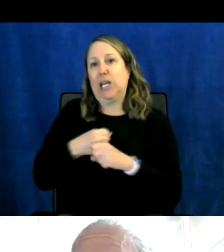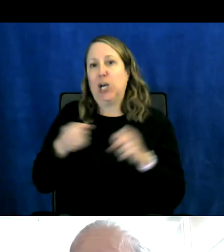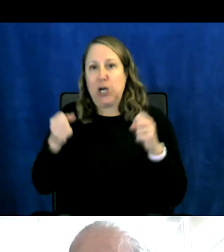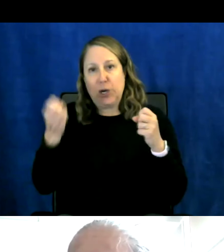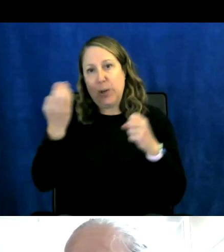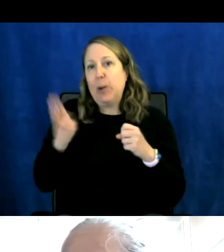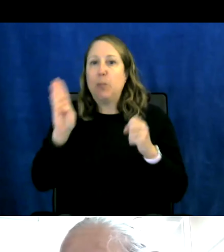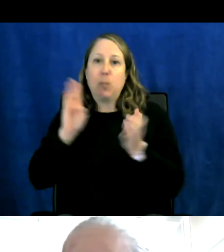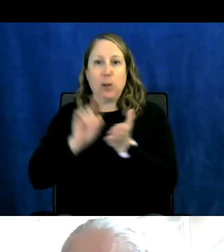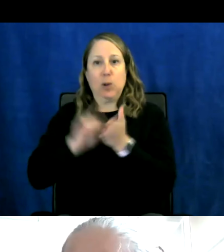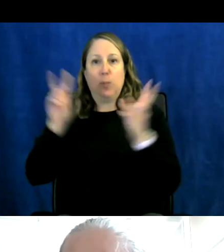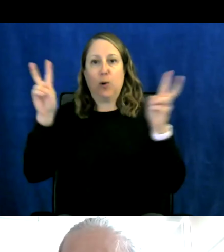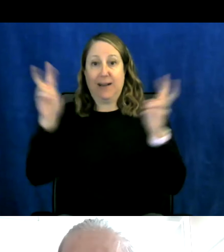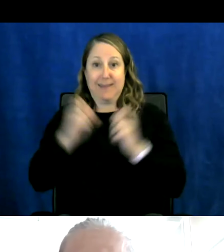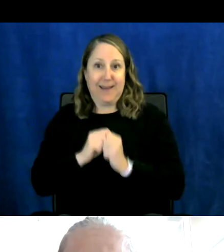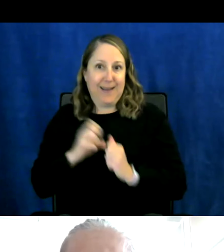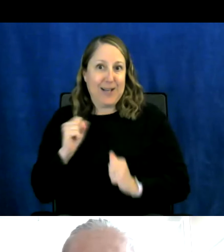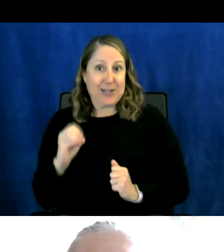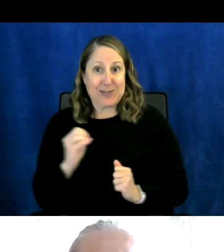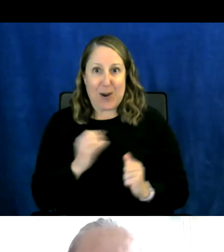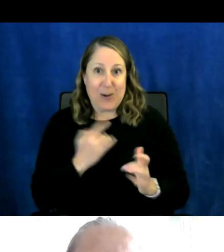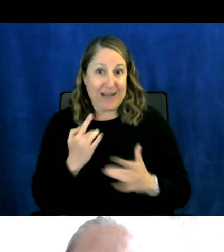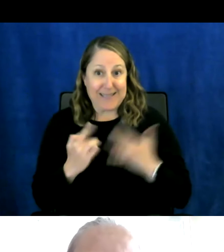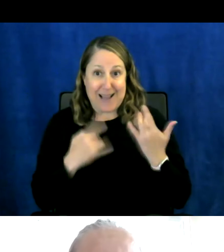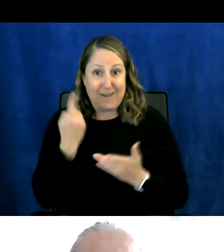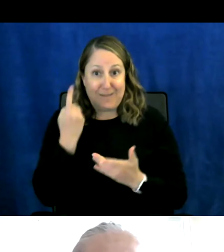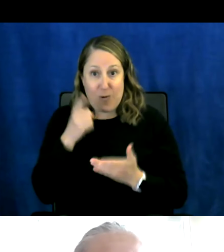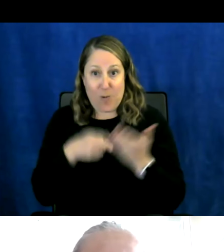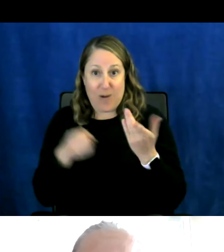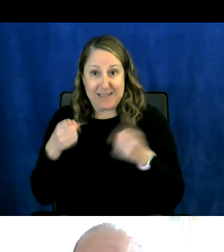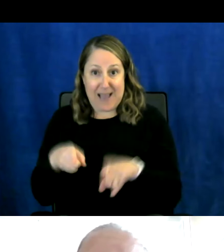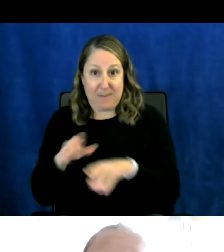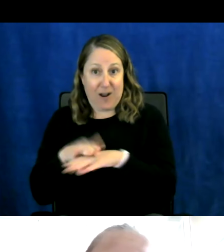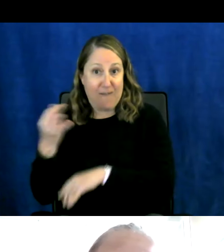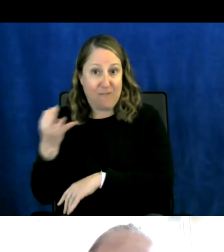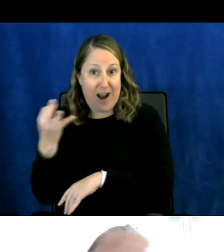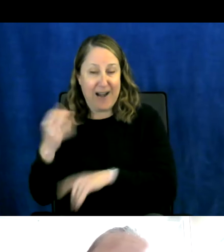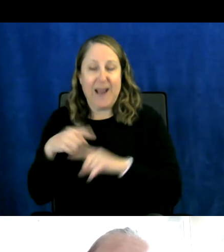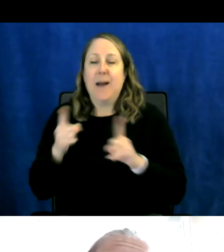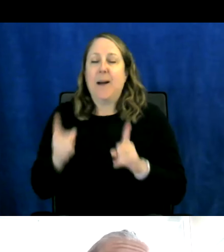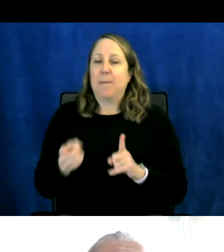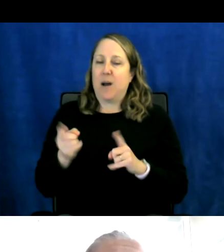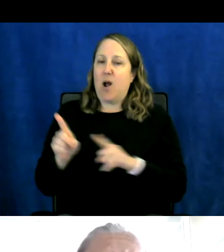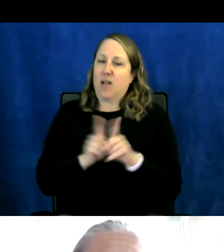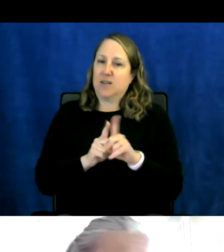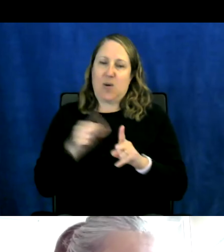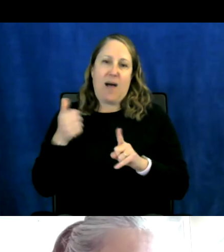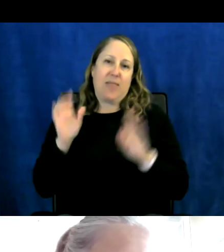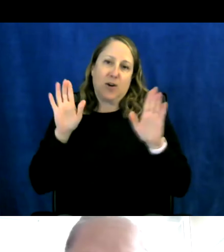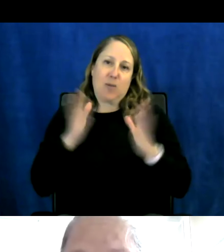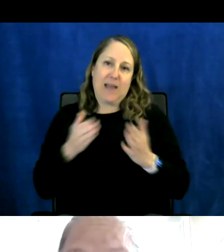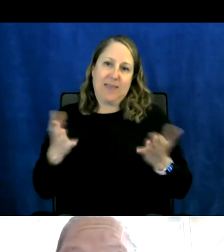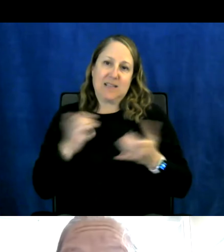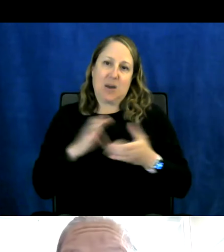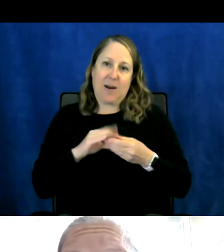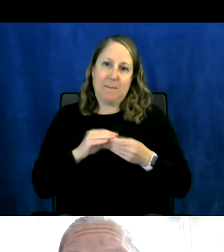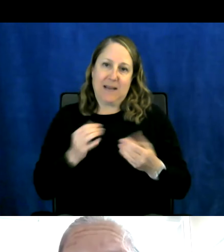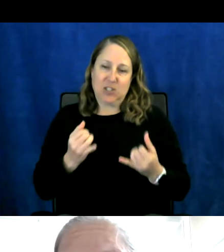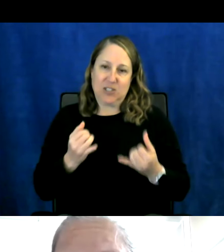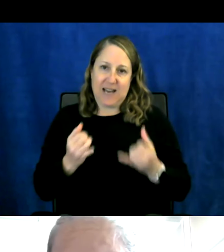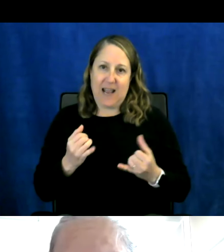So excitement for what's coming on Friday, but also just a lot of other great things that I want to touch on, just to make sure